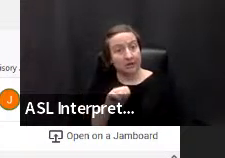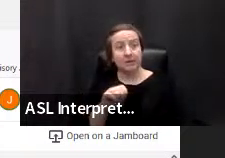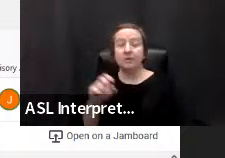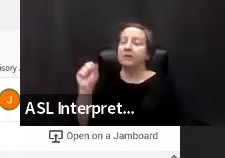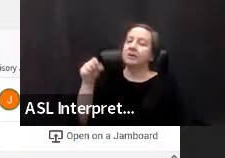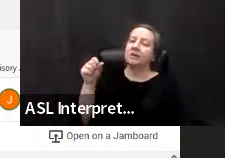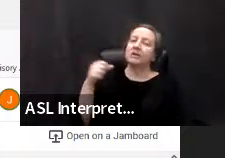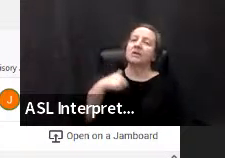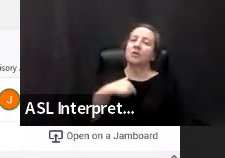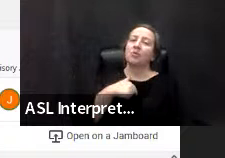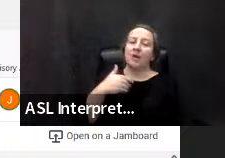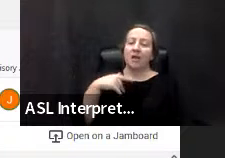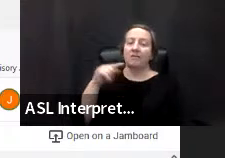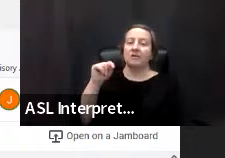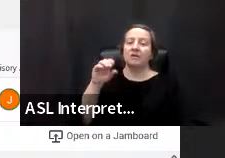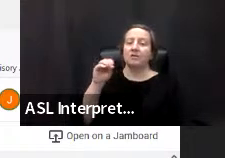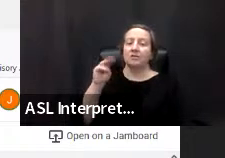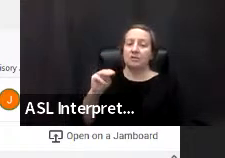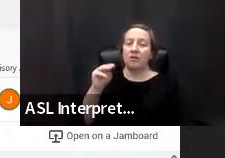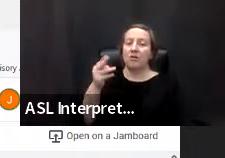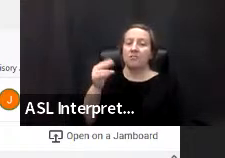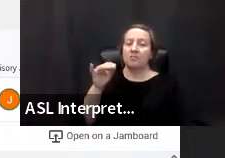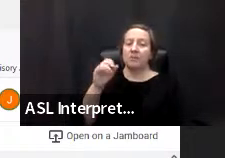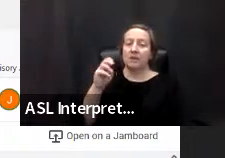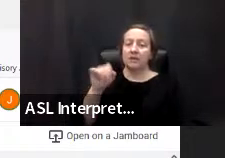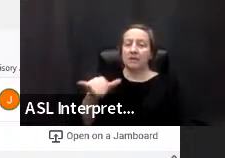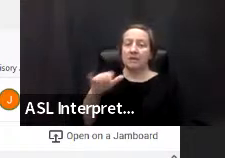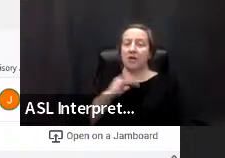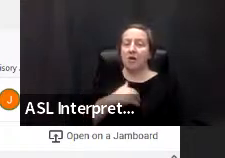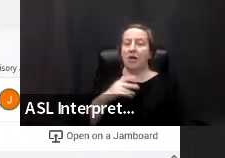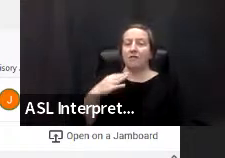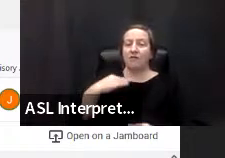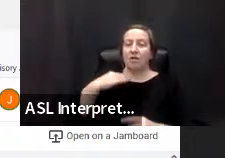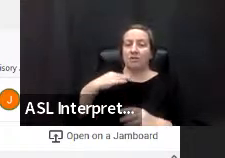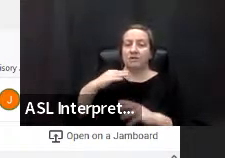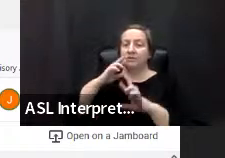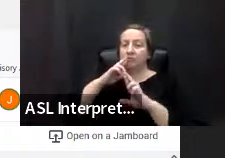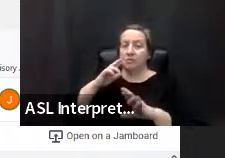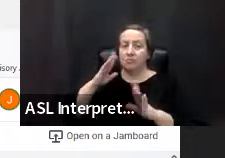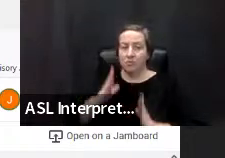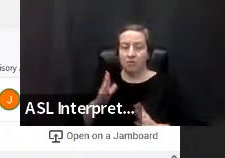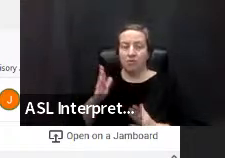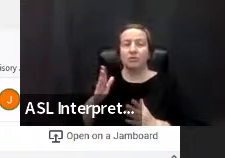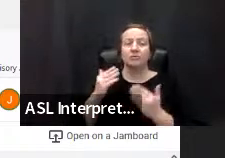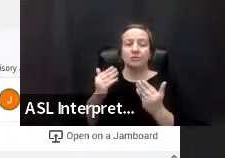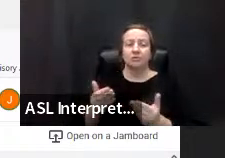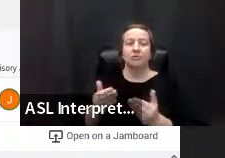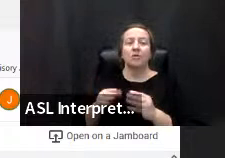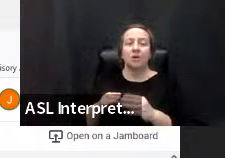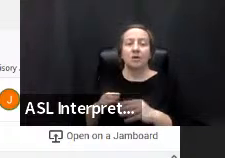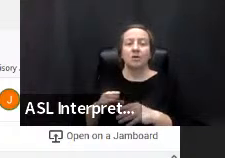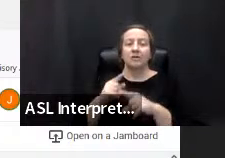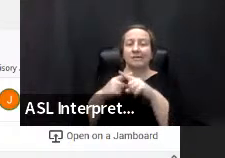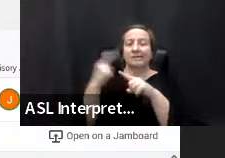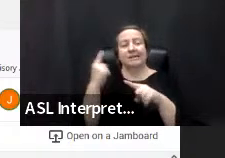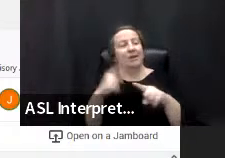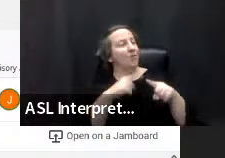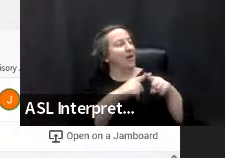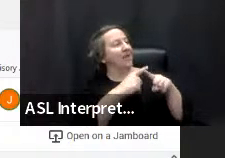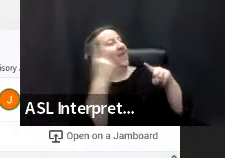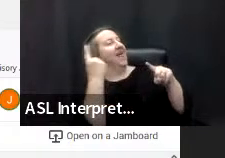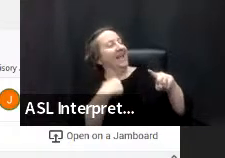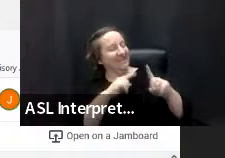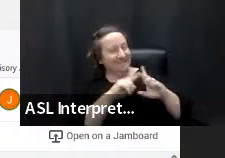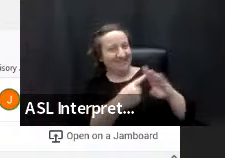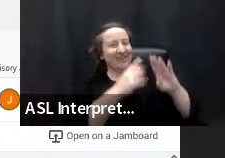Yes, and we have Tom Hickey, who will be our volunteer report out. So go ahead and unmute, Tom. As soon as I get unmuted, I'll start talking.